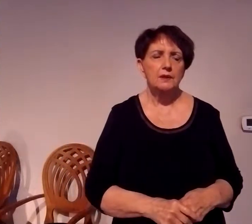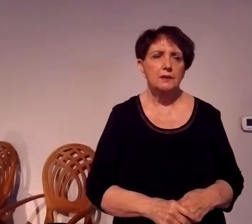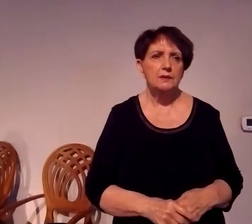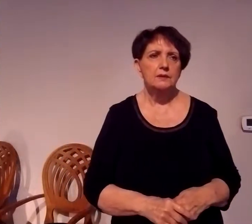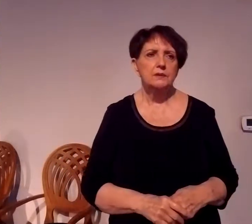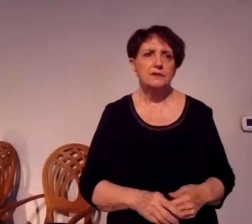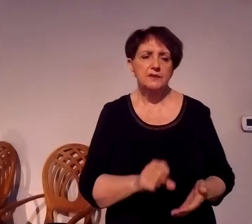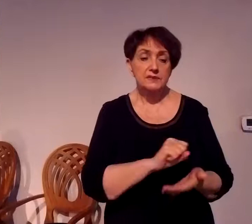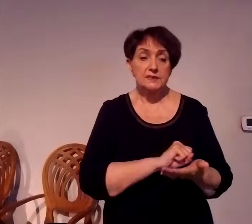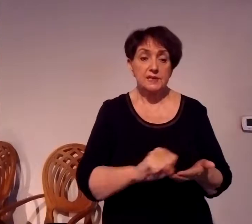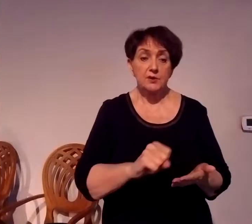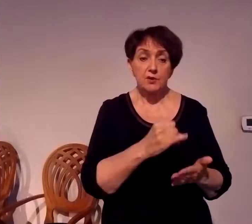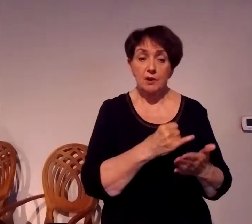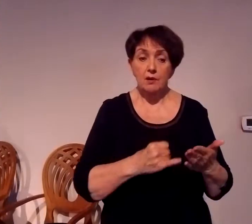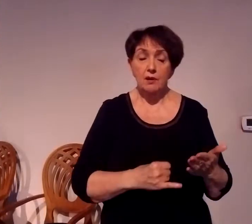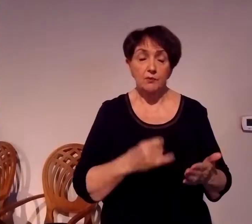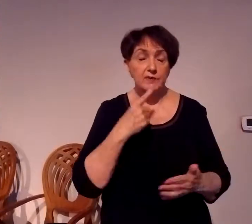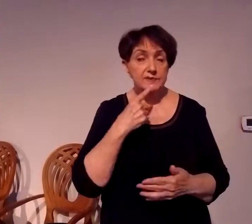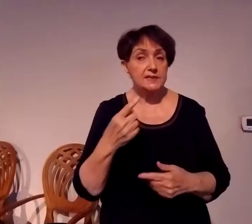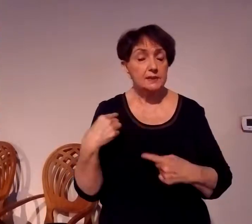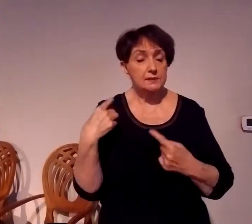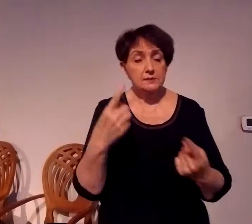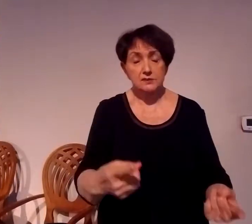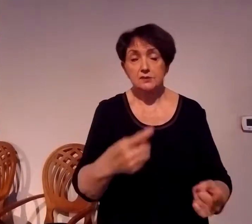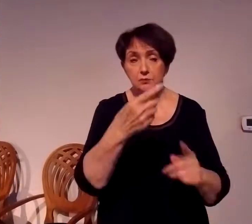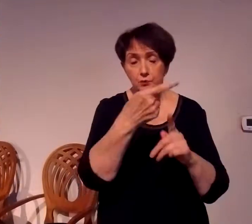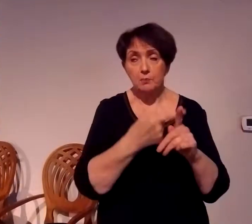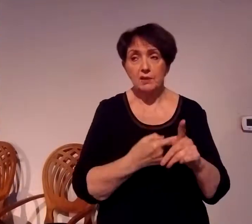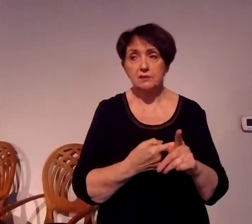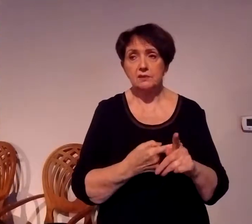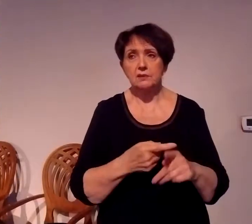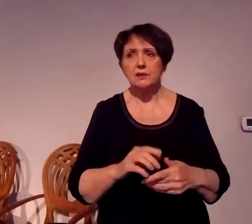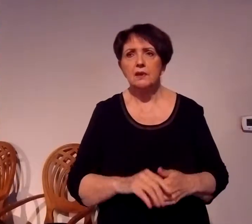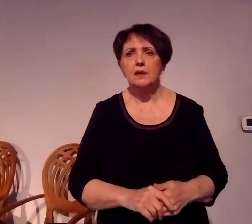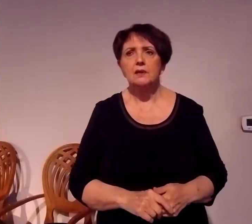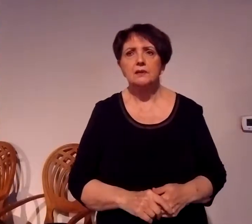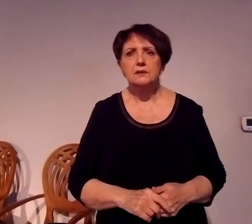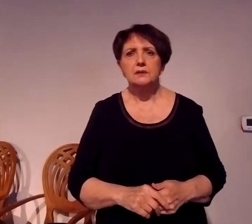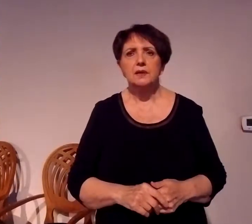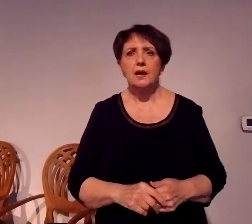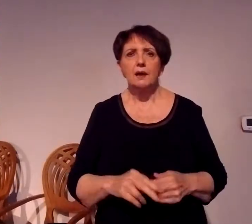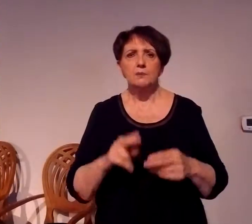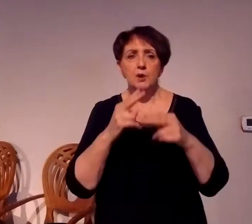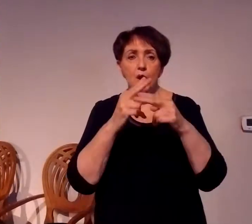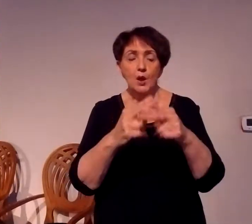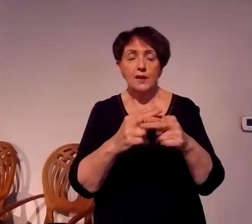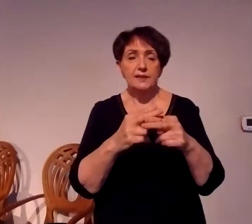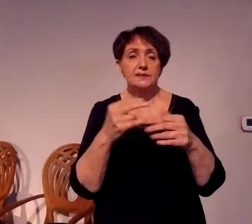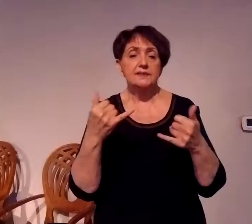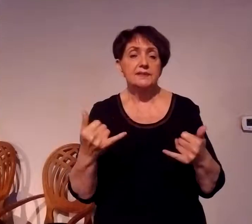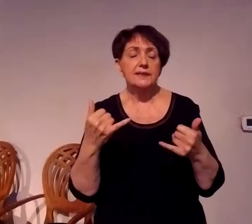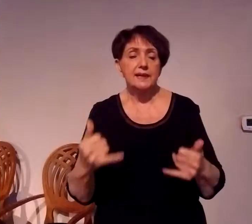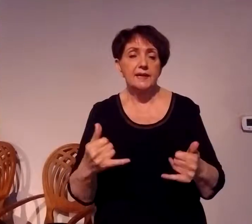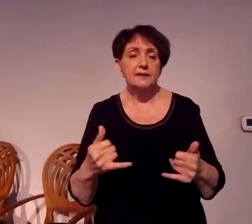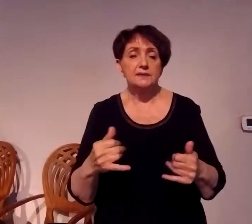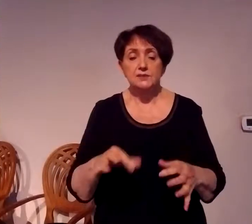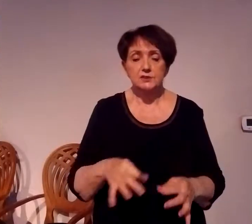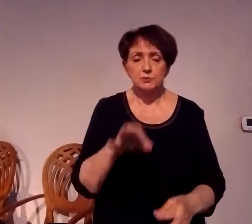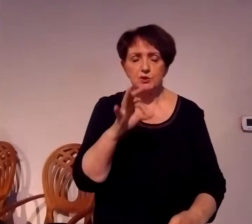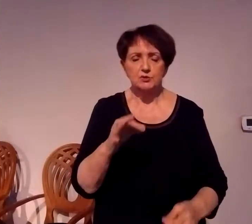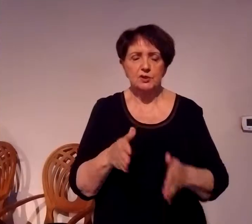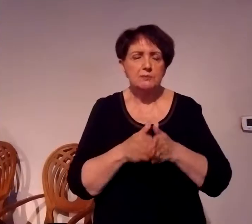the sacred art, as we've said all month. And today I'm calling it spiritually motivated social